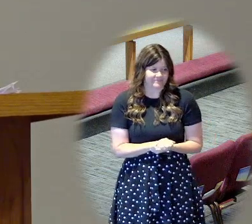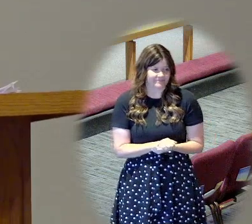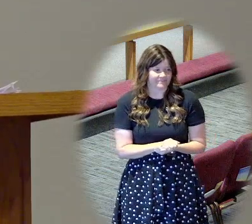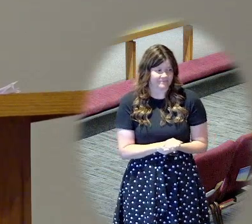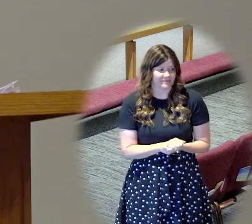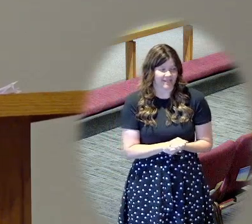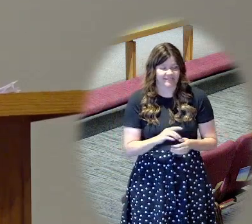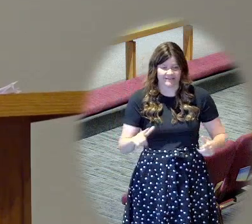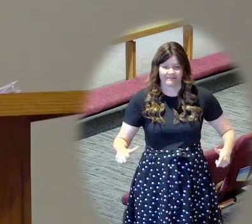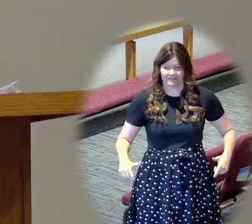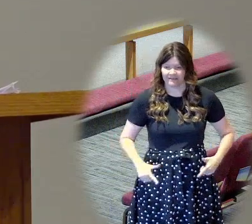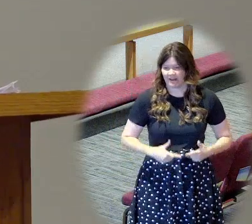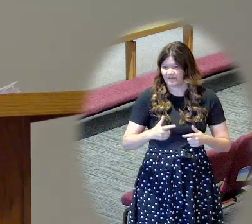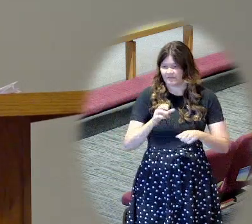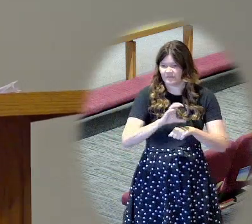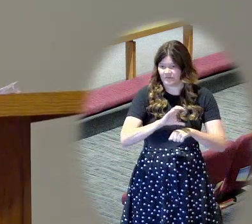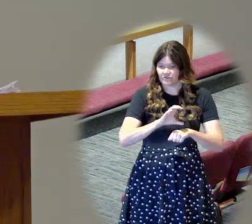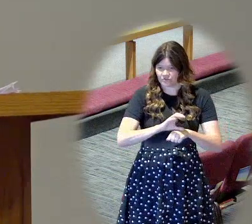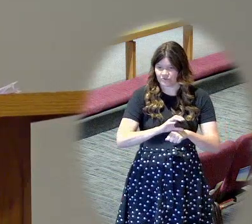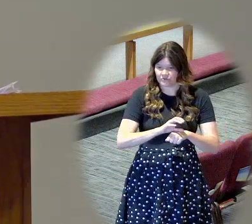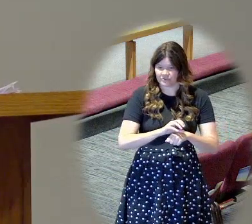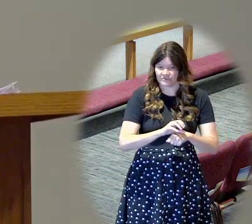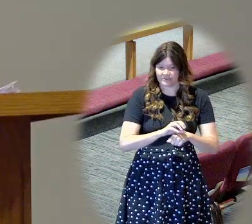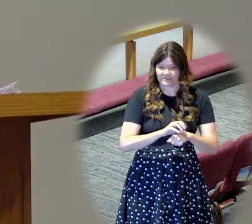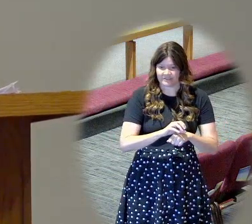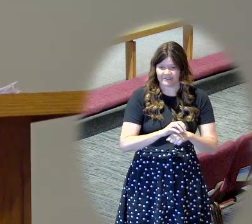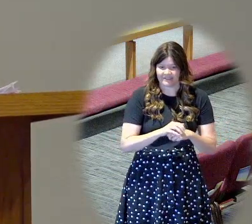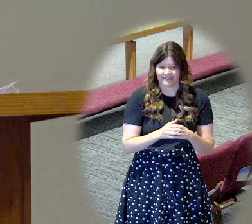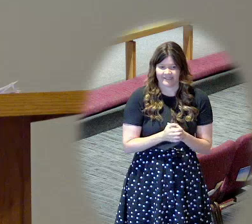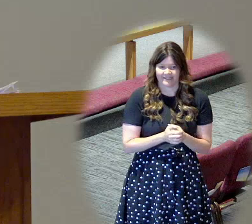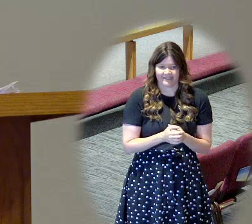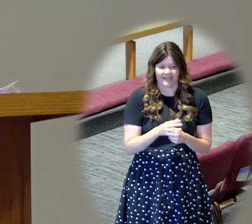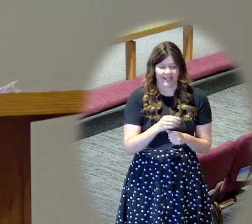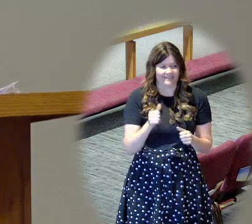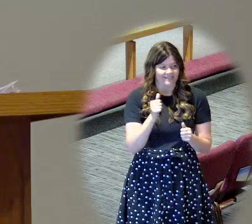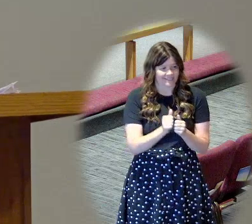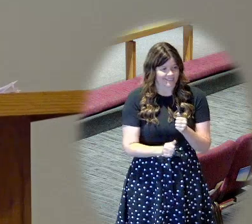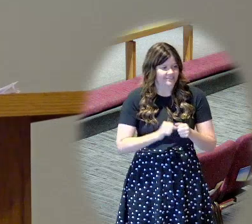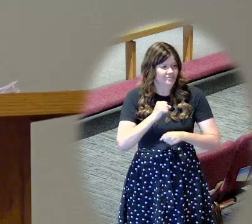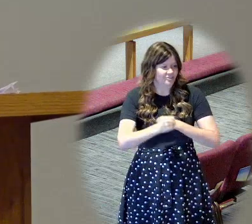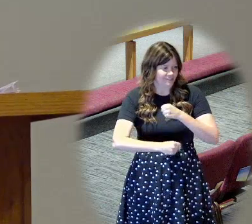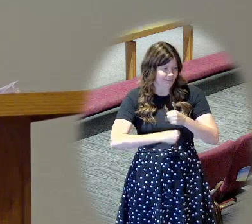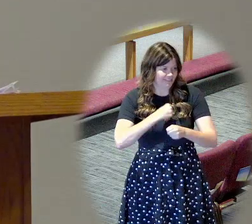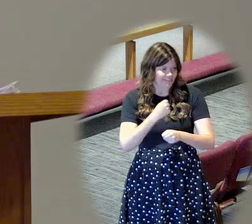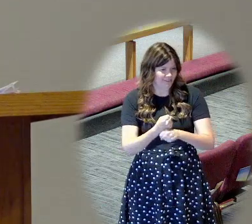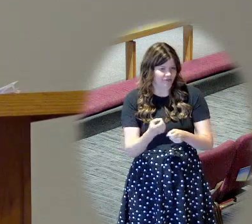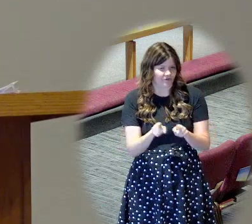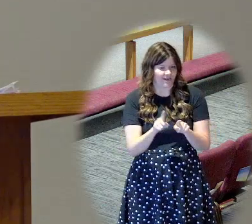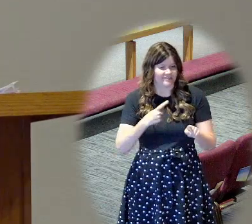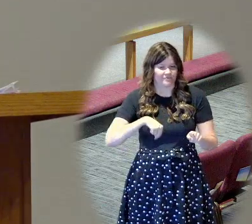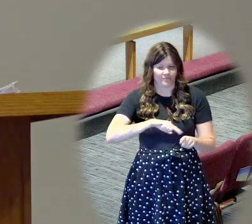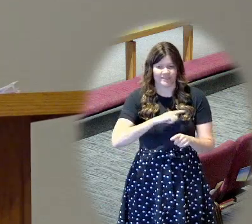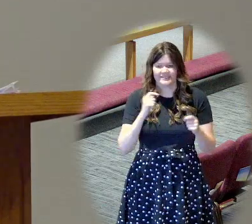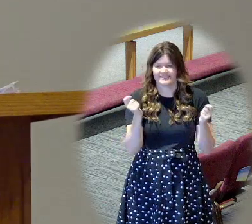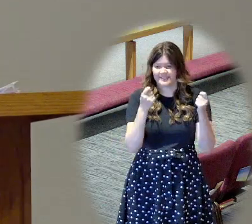Certainly in the life of the church, but each year as we